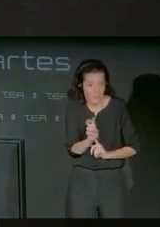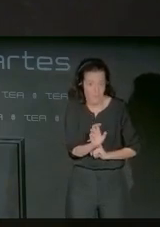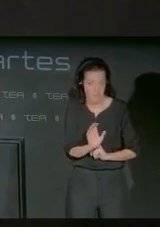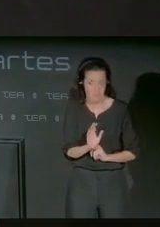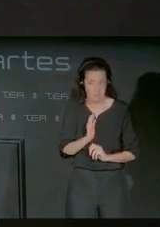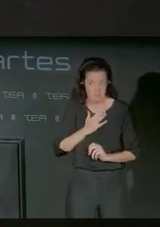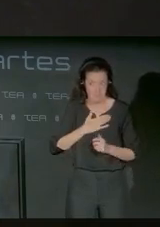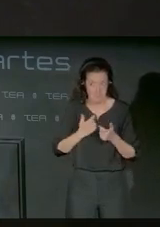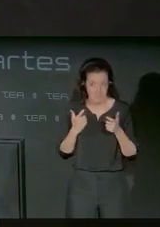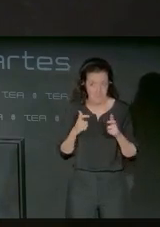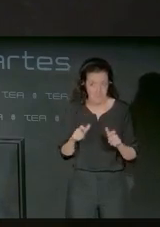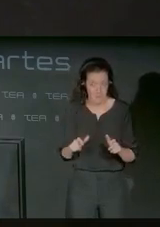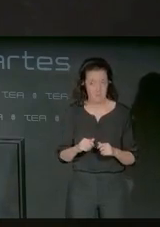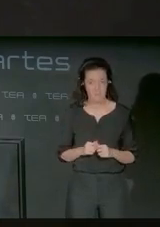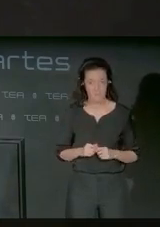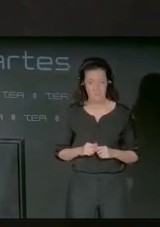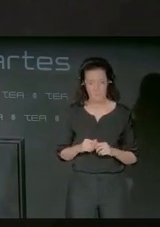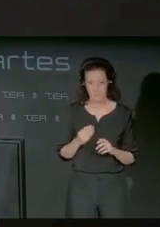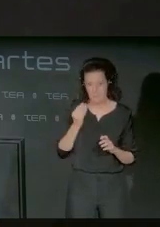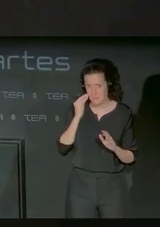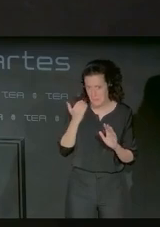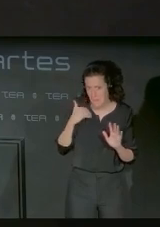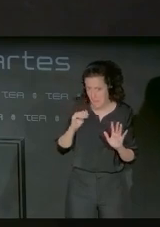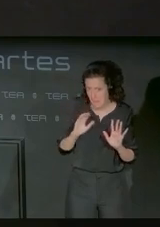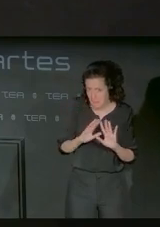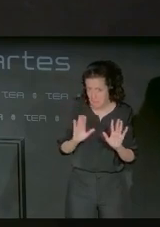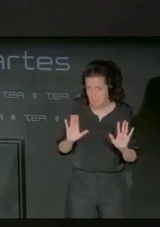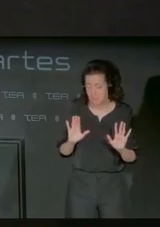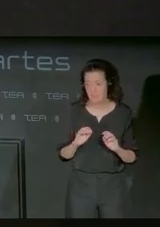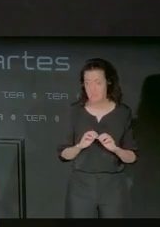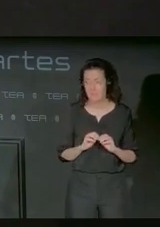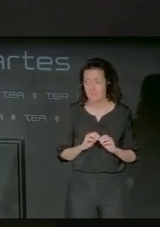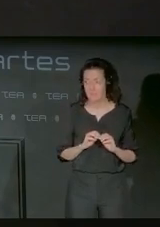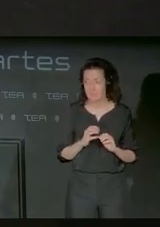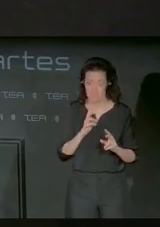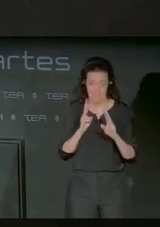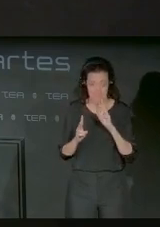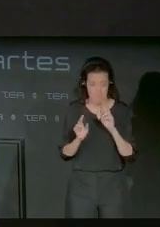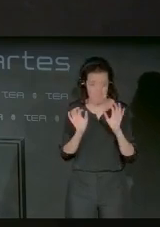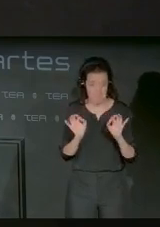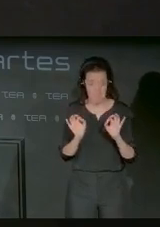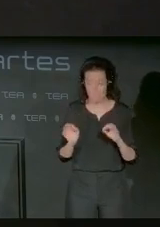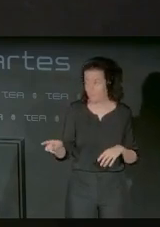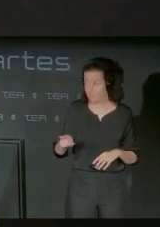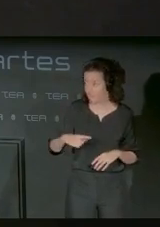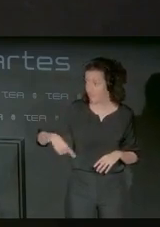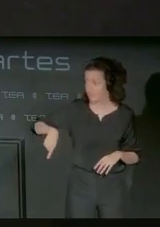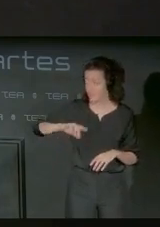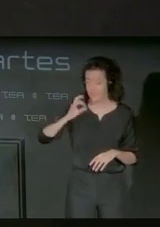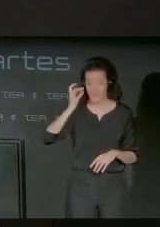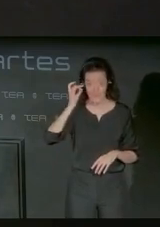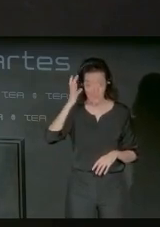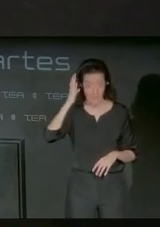But if you have more new ideas as well, we are happy to hear that, to discuss them as well, of course.